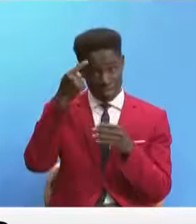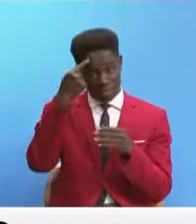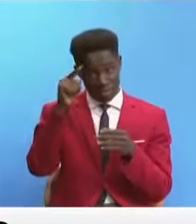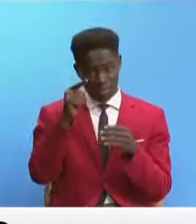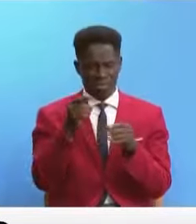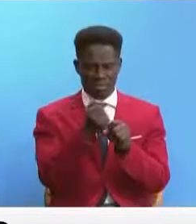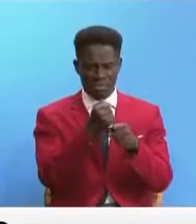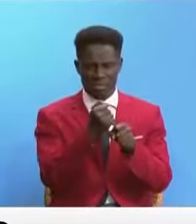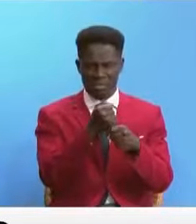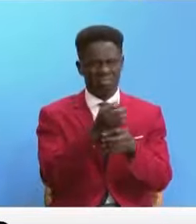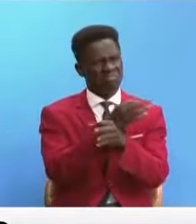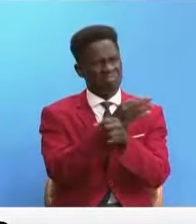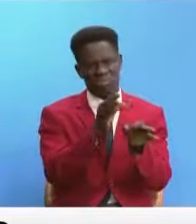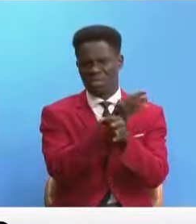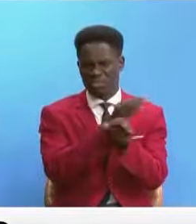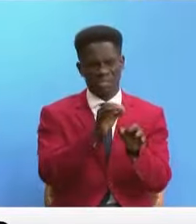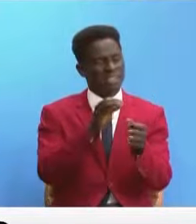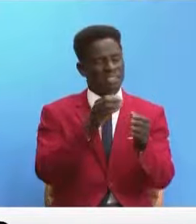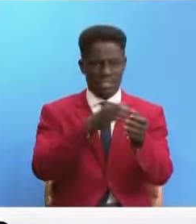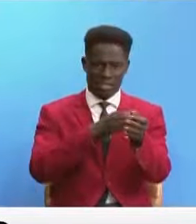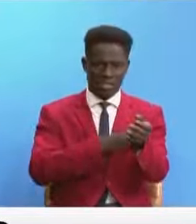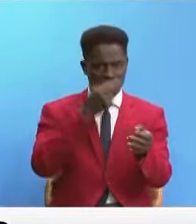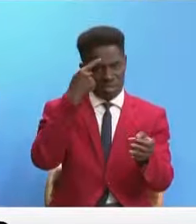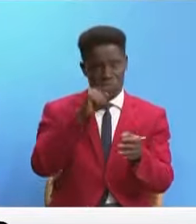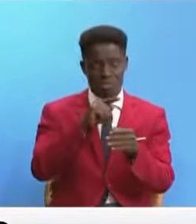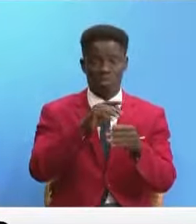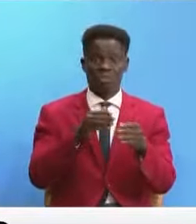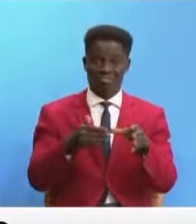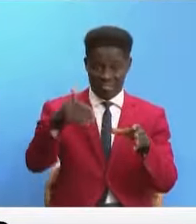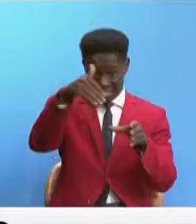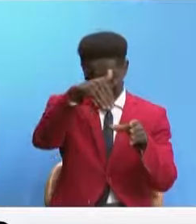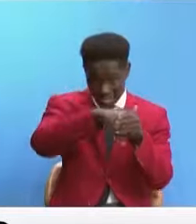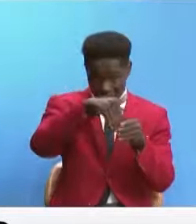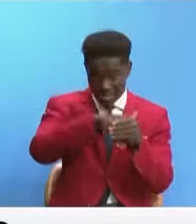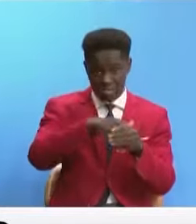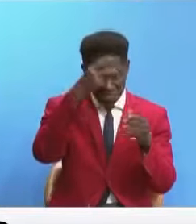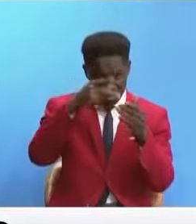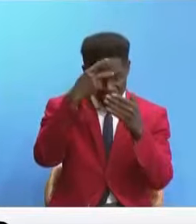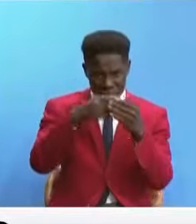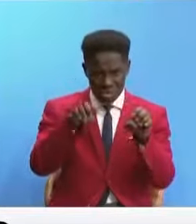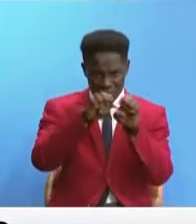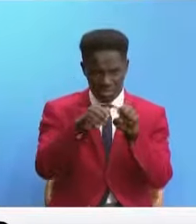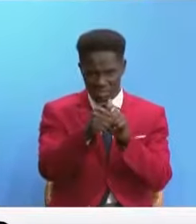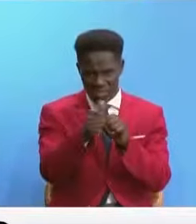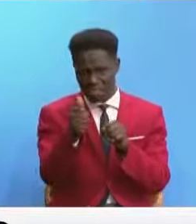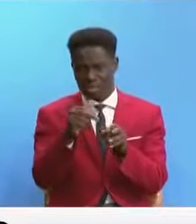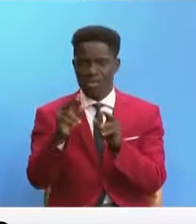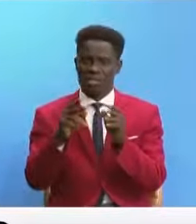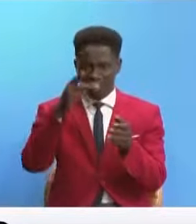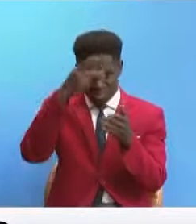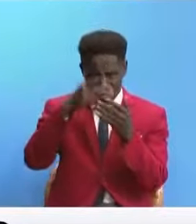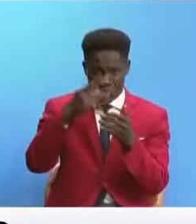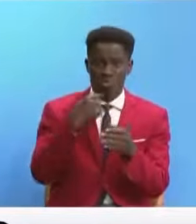free malpractice examination for both external and general certificate of education in Chadiza District.